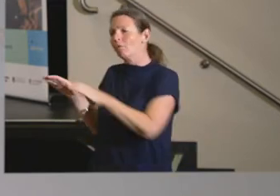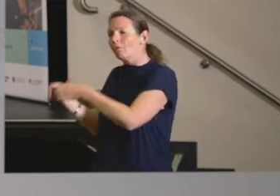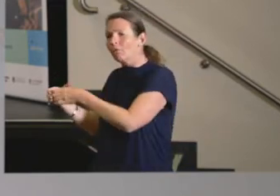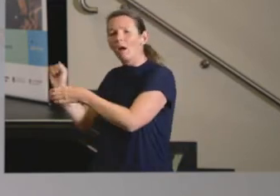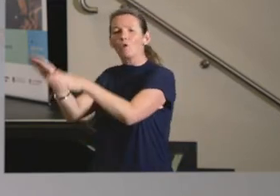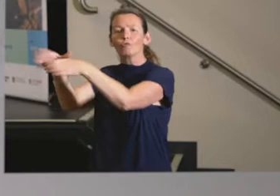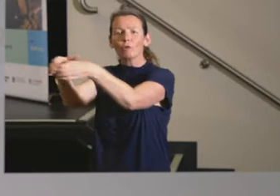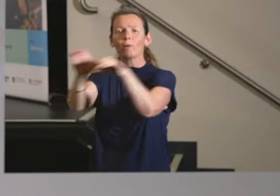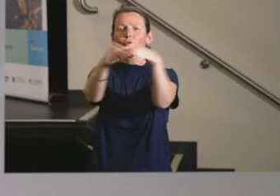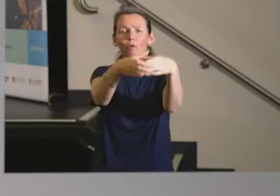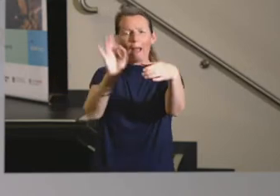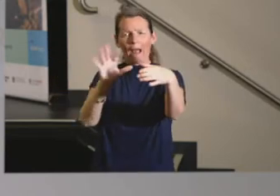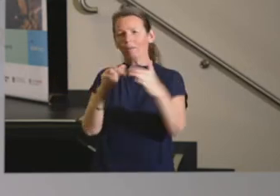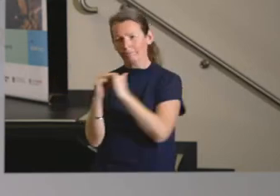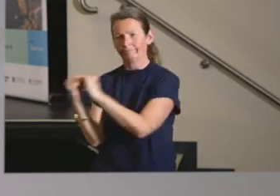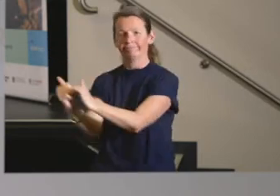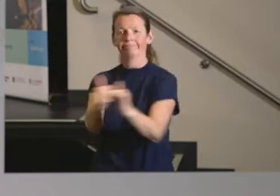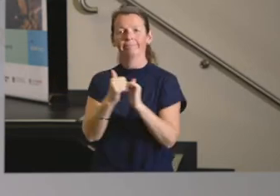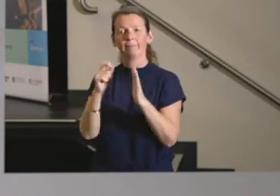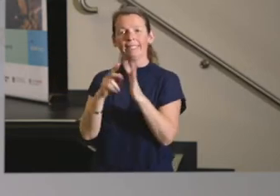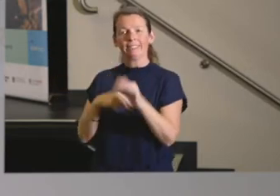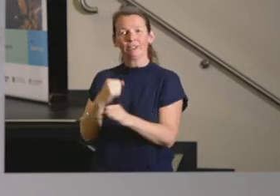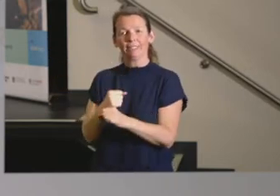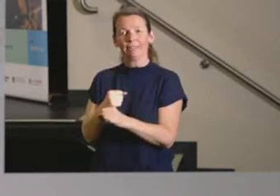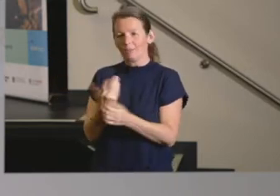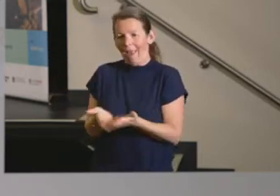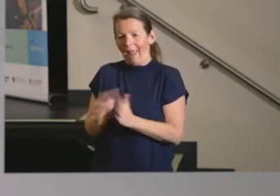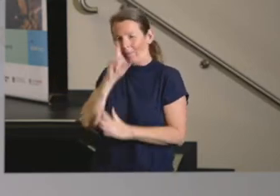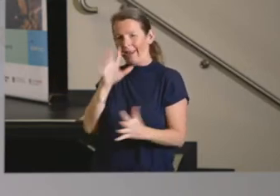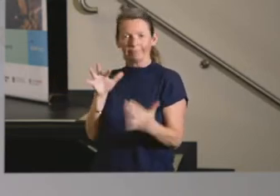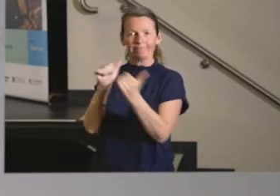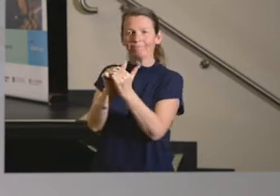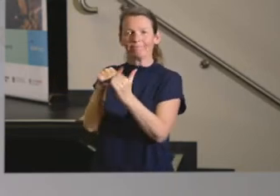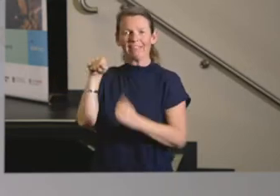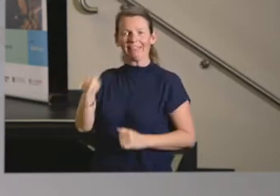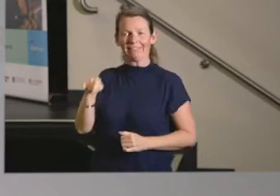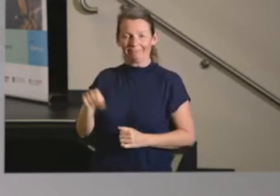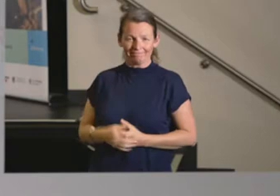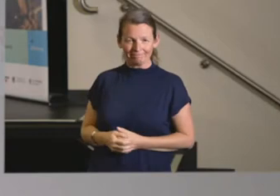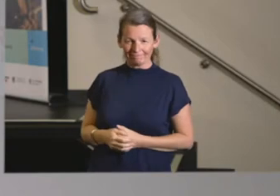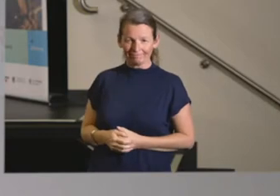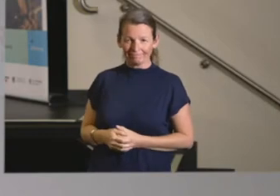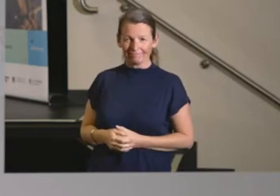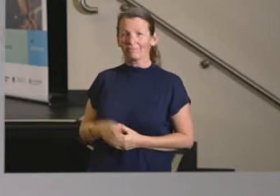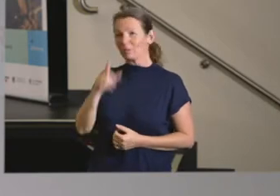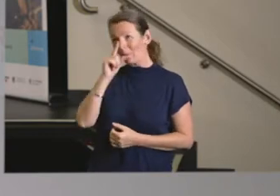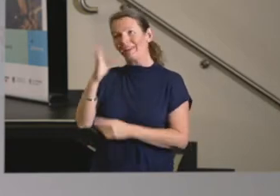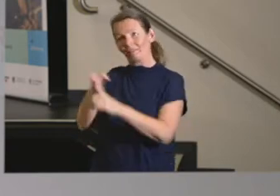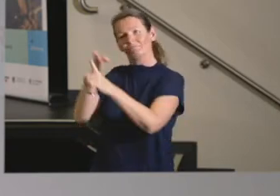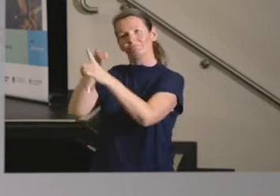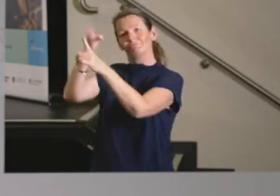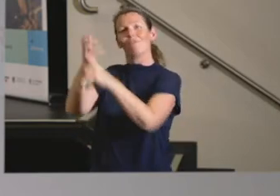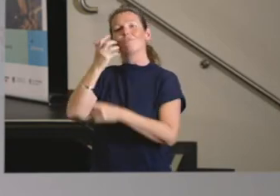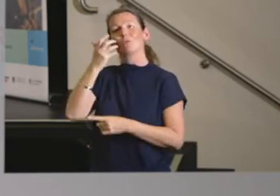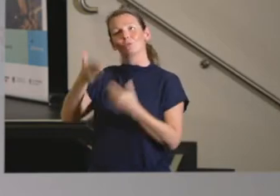us, fragment our society? And what would it take to build that collective identity in order to work to that future that we